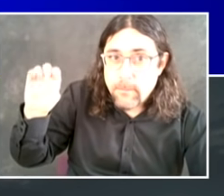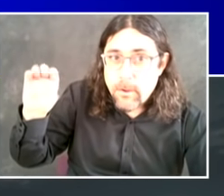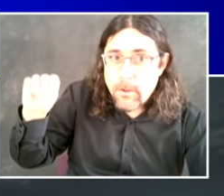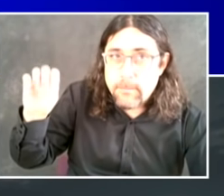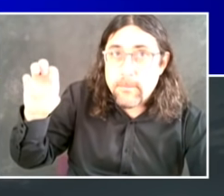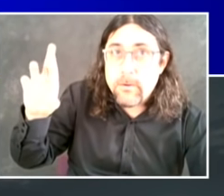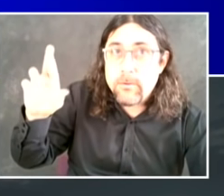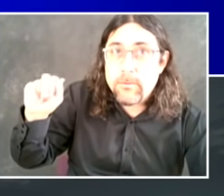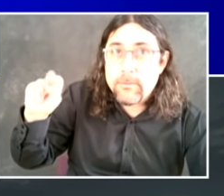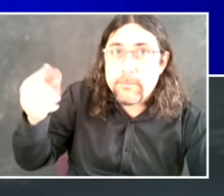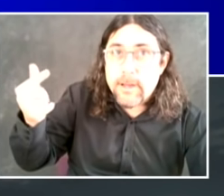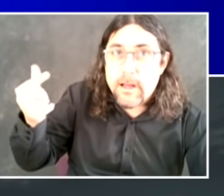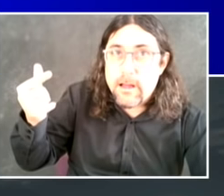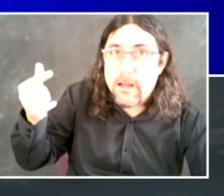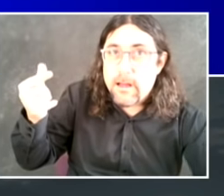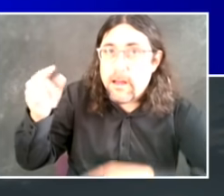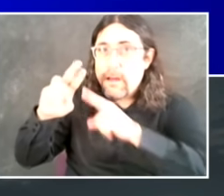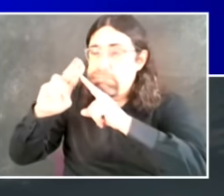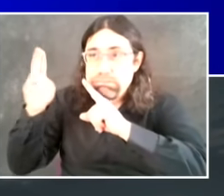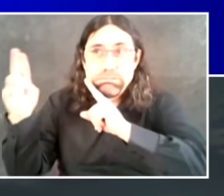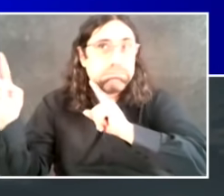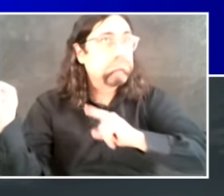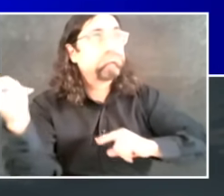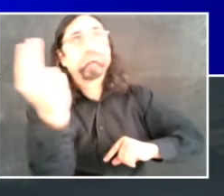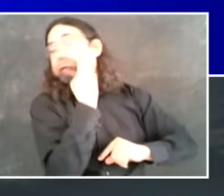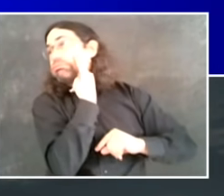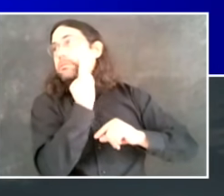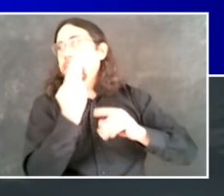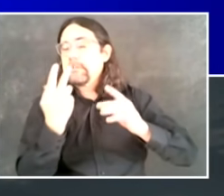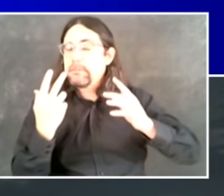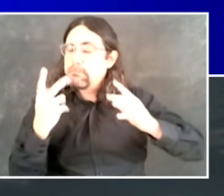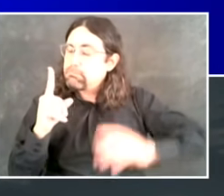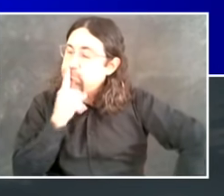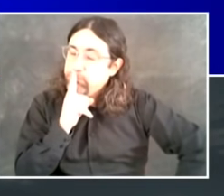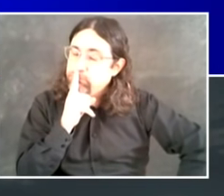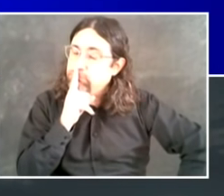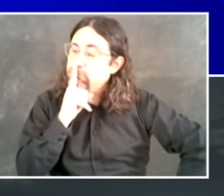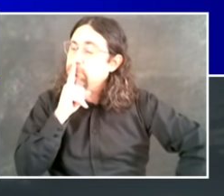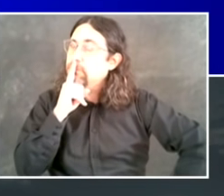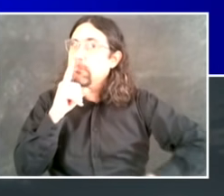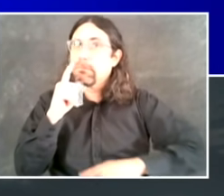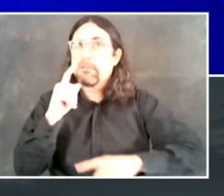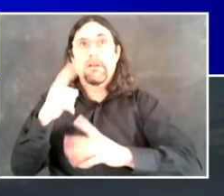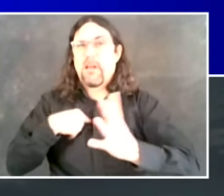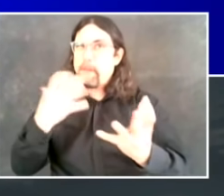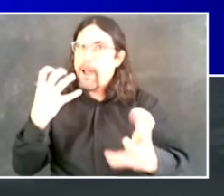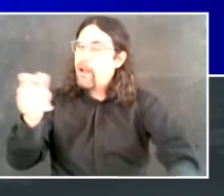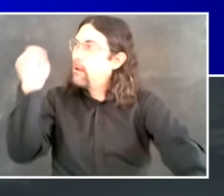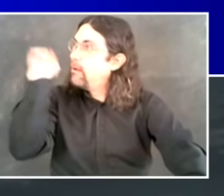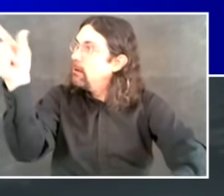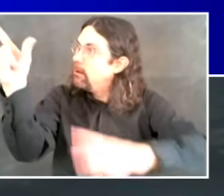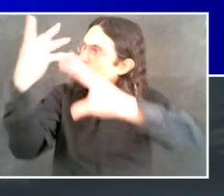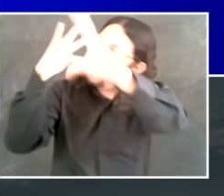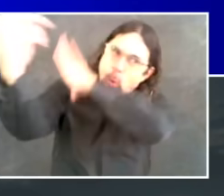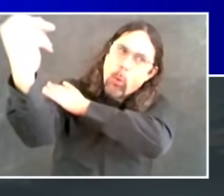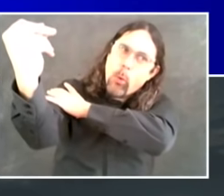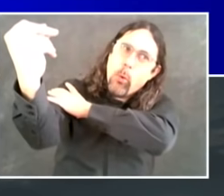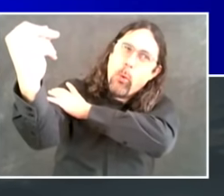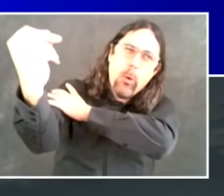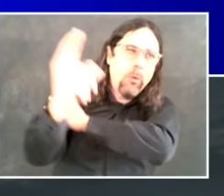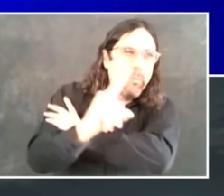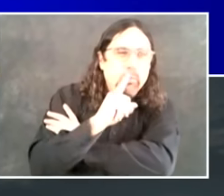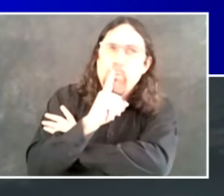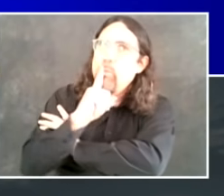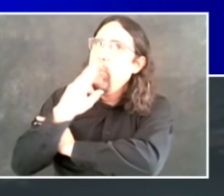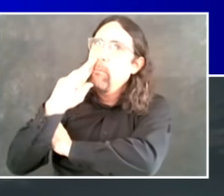give you those examples. So the place to look is to Asia, because they have been through